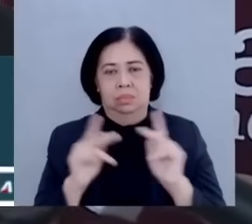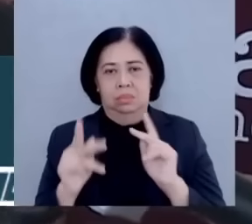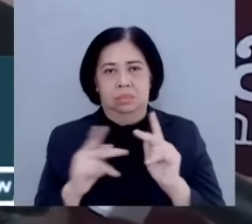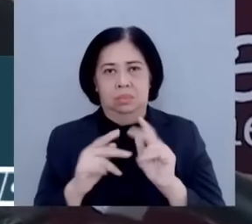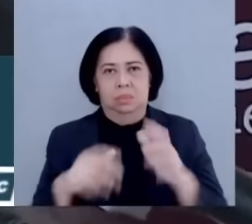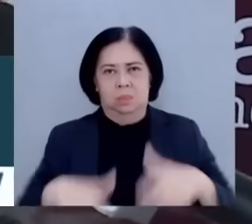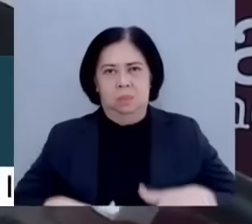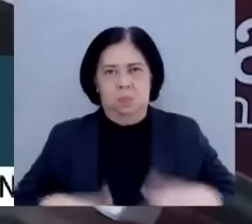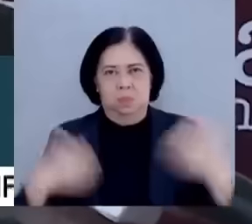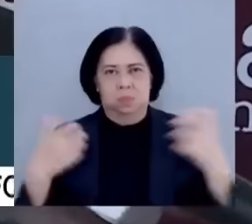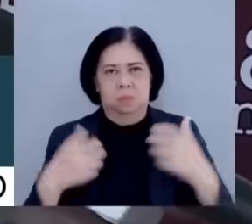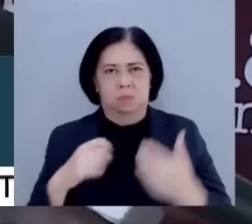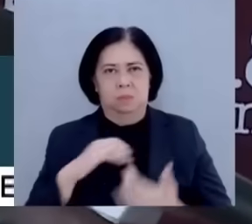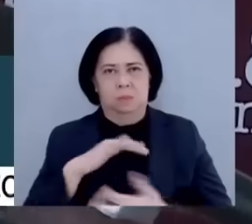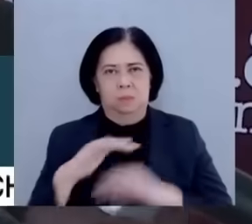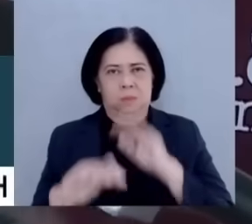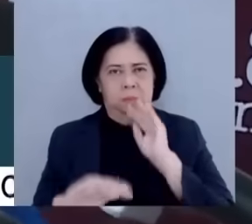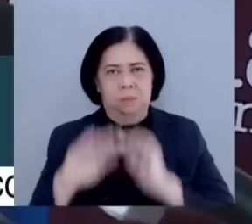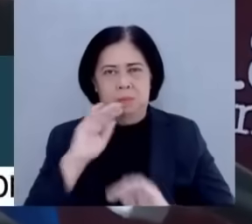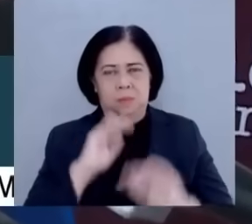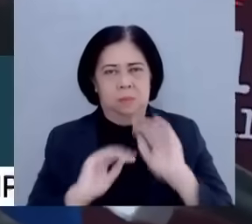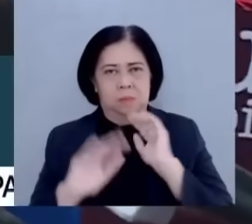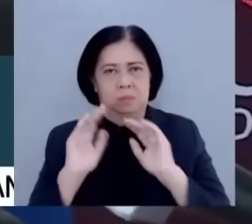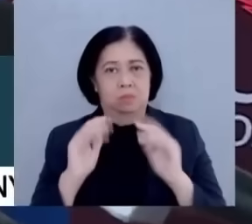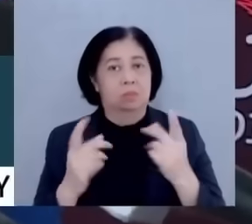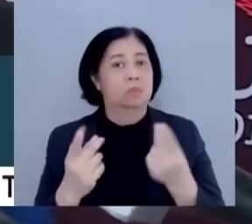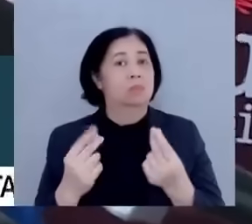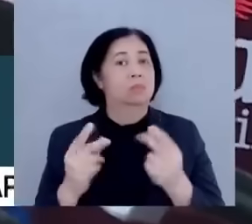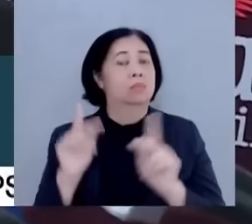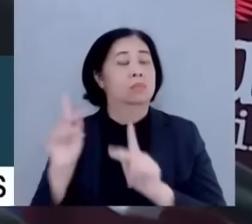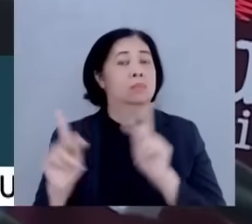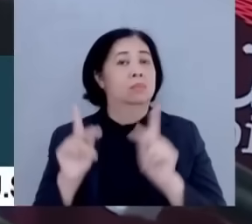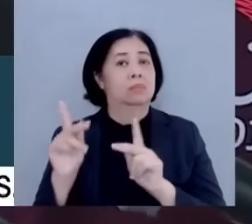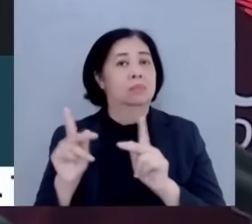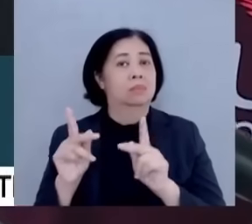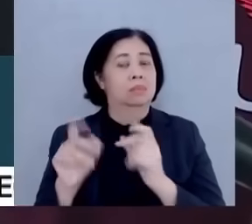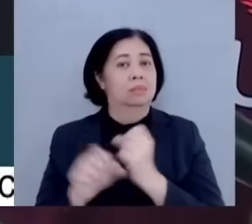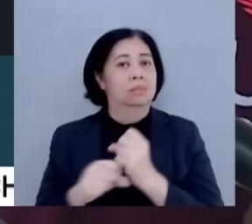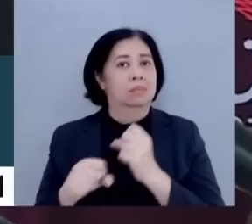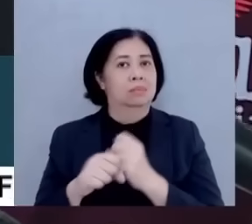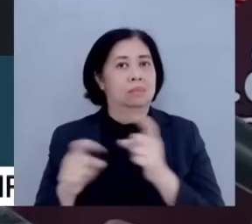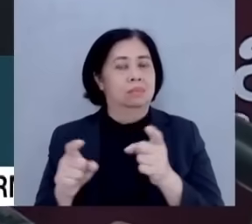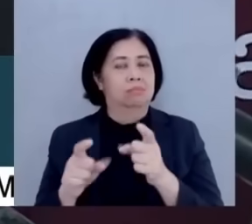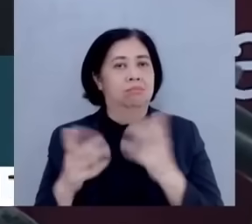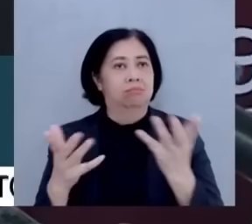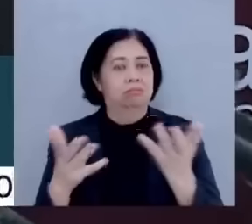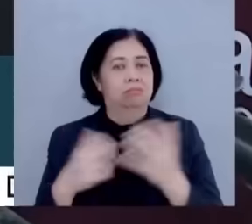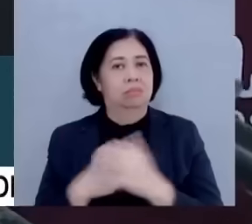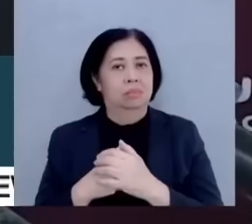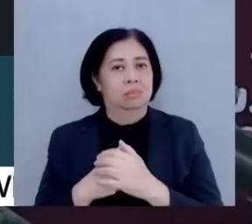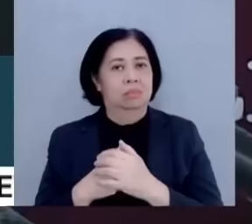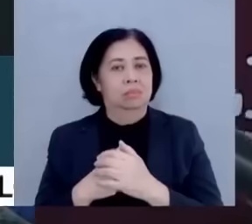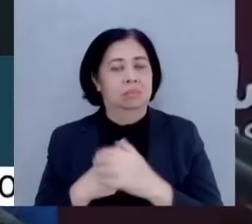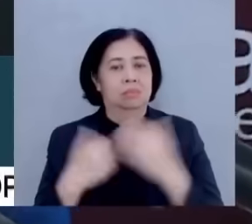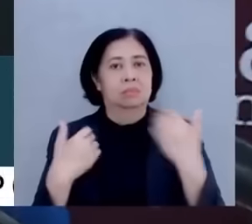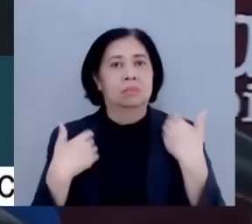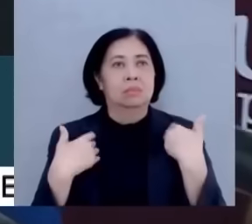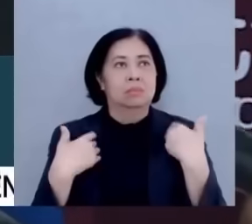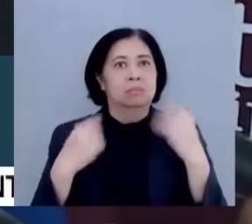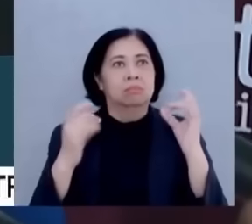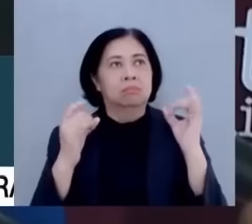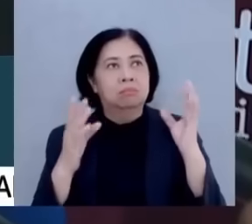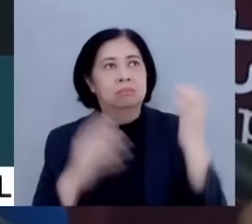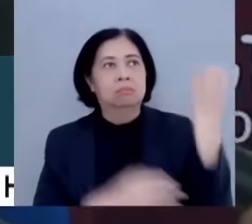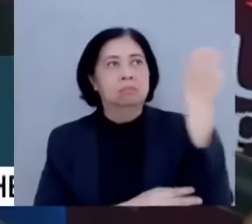angry, frustrated, and what did they do? They created a scenario that there is a national